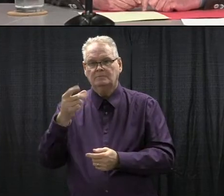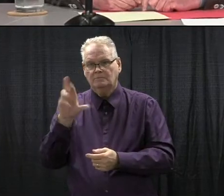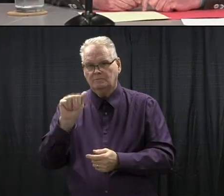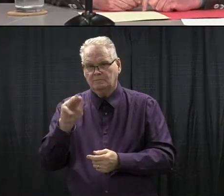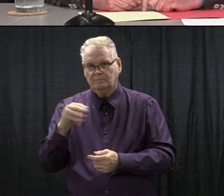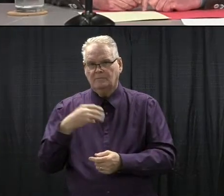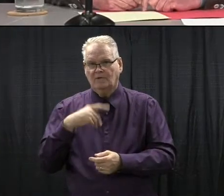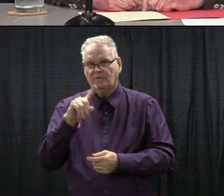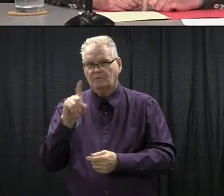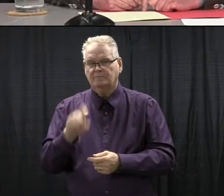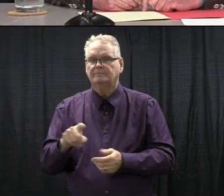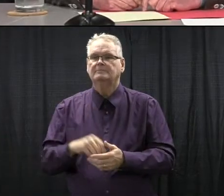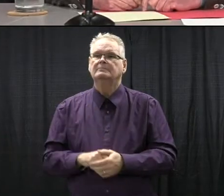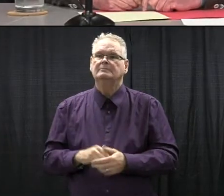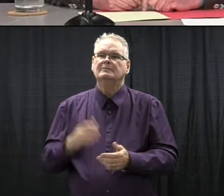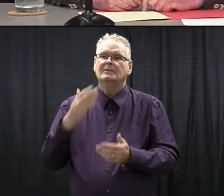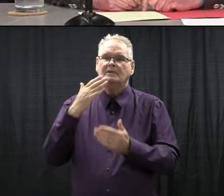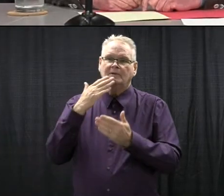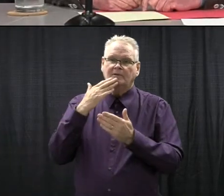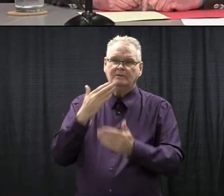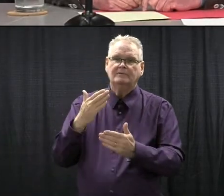Thank you.